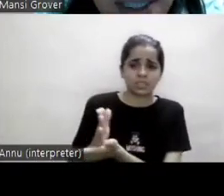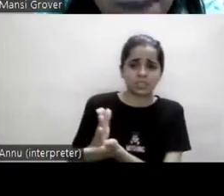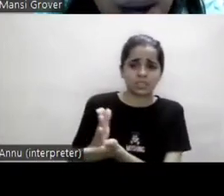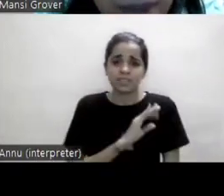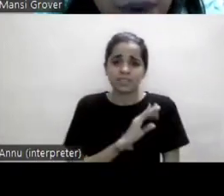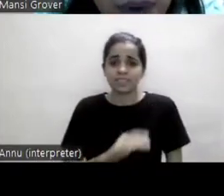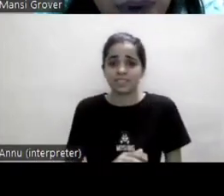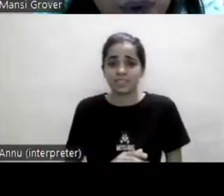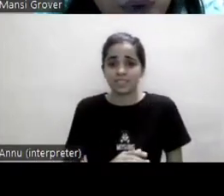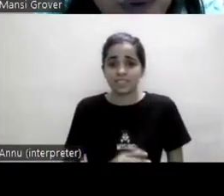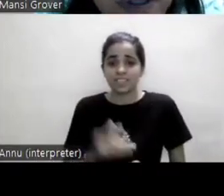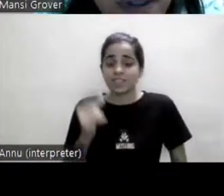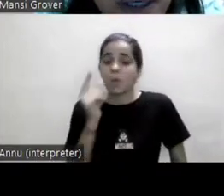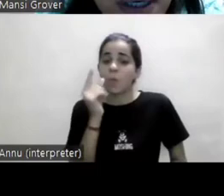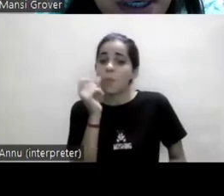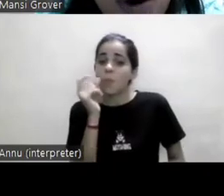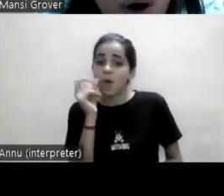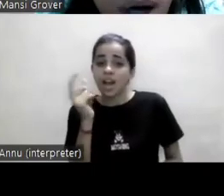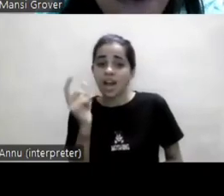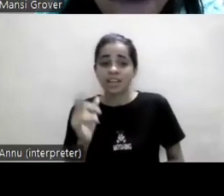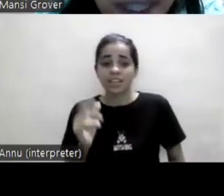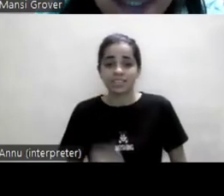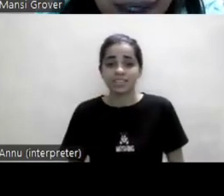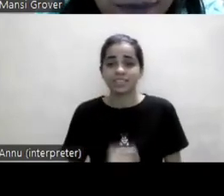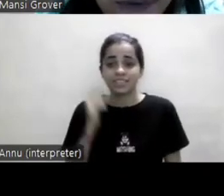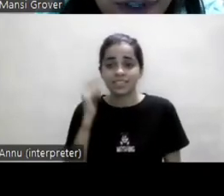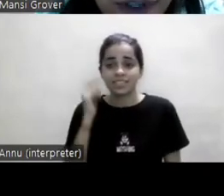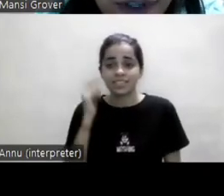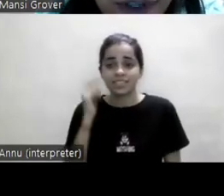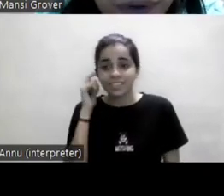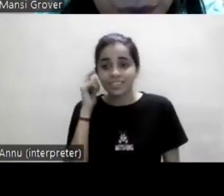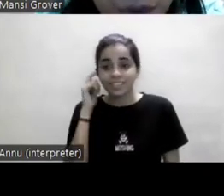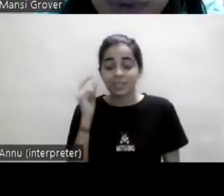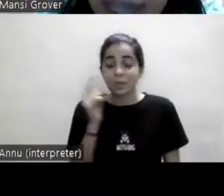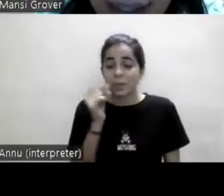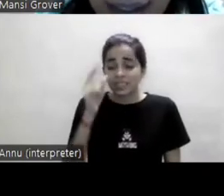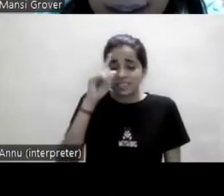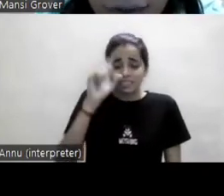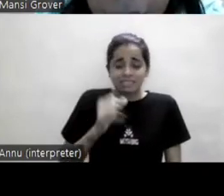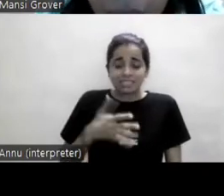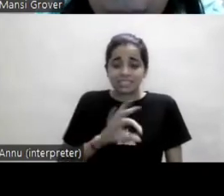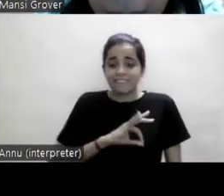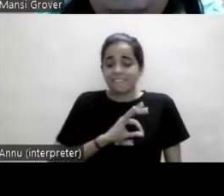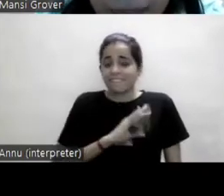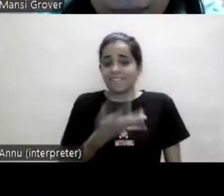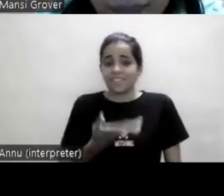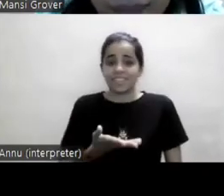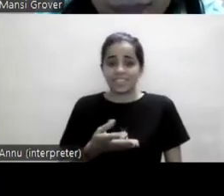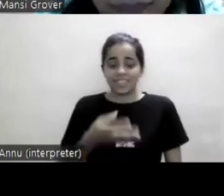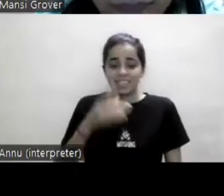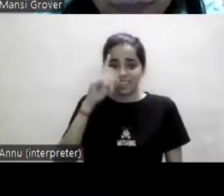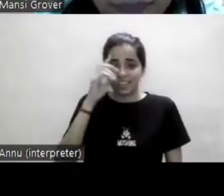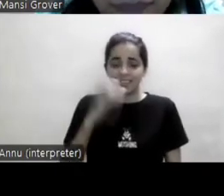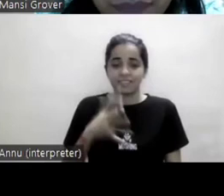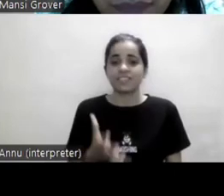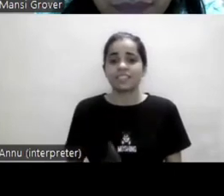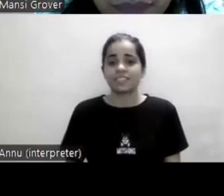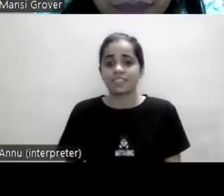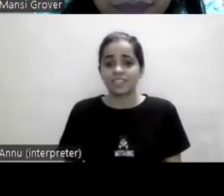So this is Pablo, who's in a lot of discomfort about the food that is served to him.